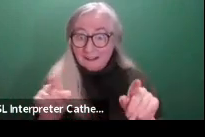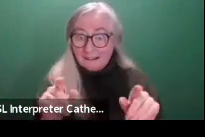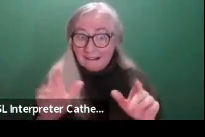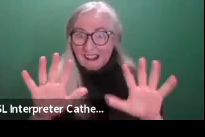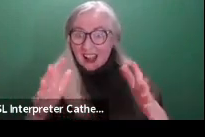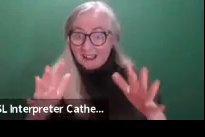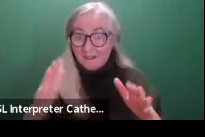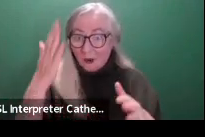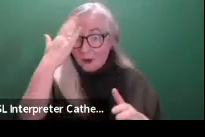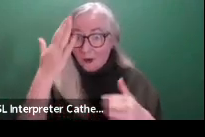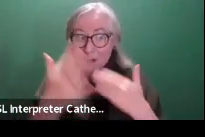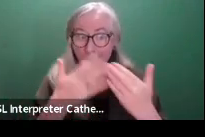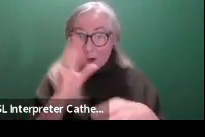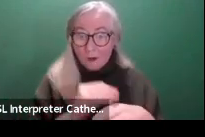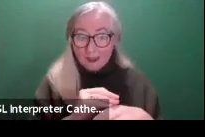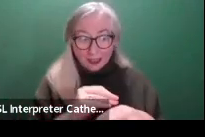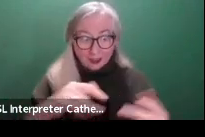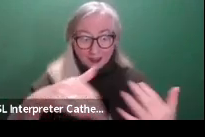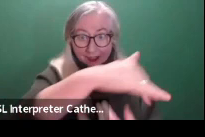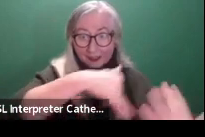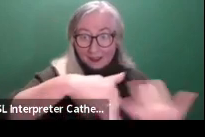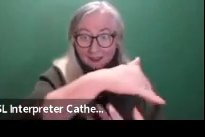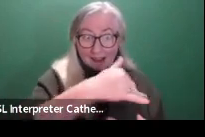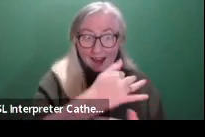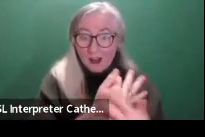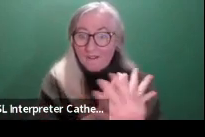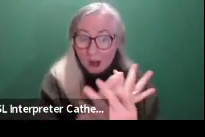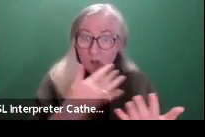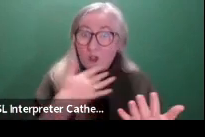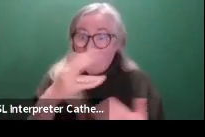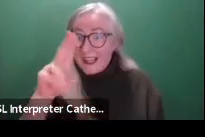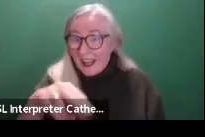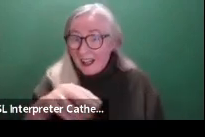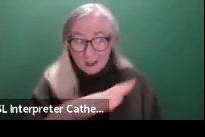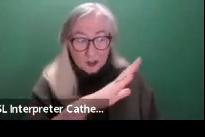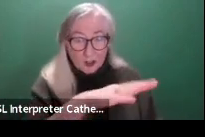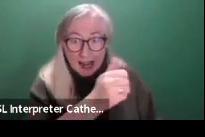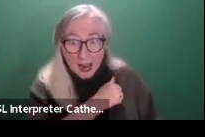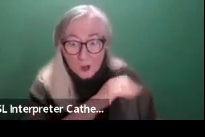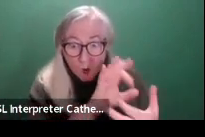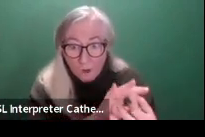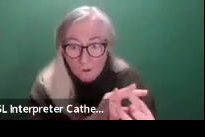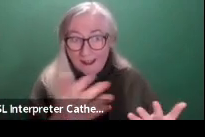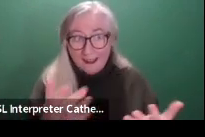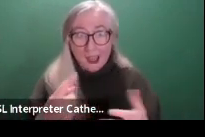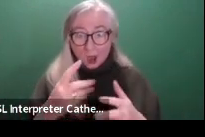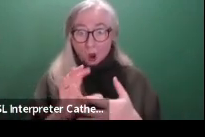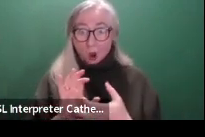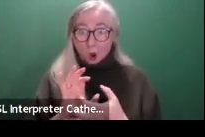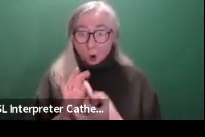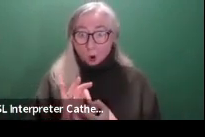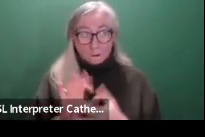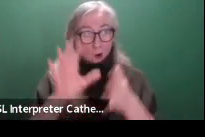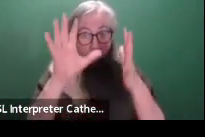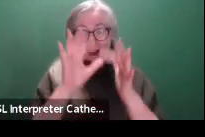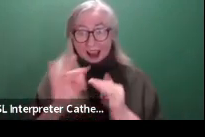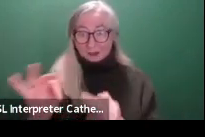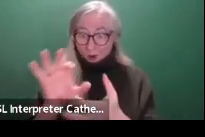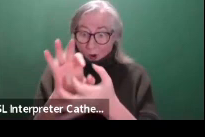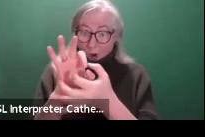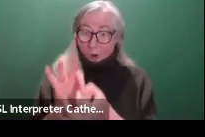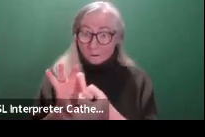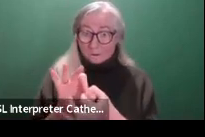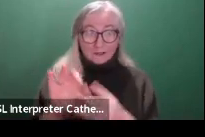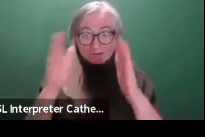was going on with everybody else. But yeah, so there can be children at home. They have the home often to look after. I